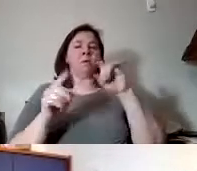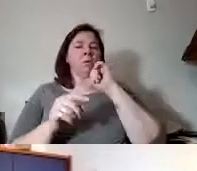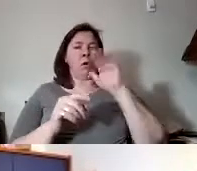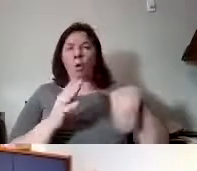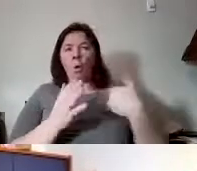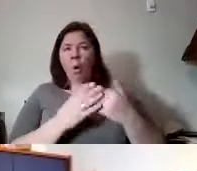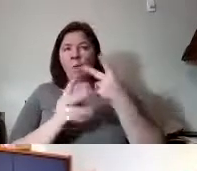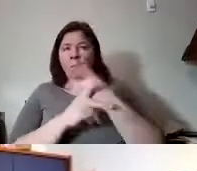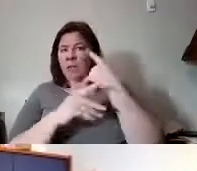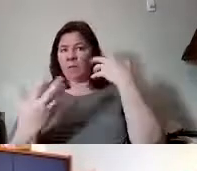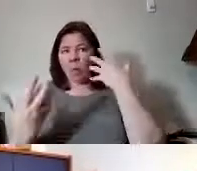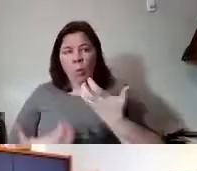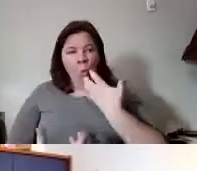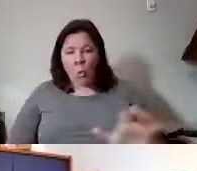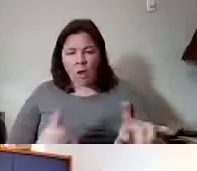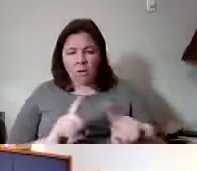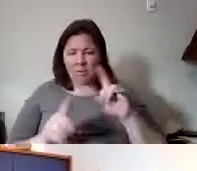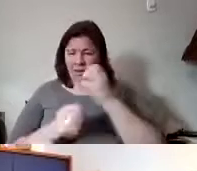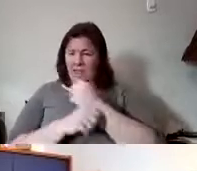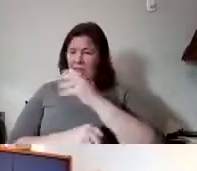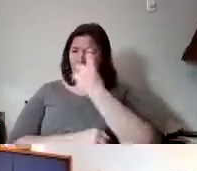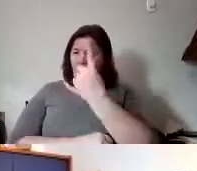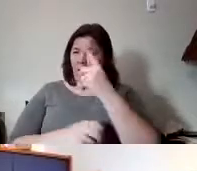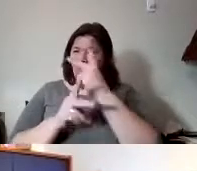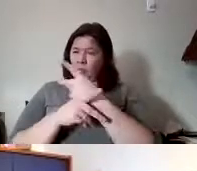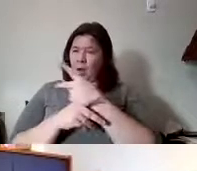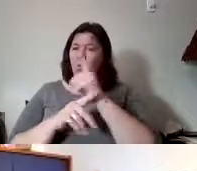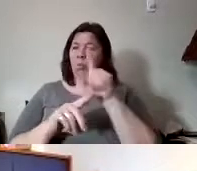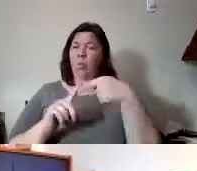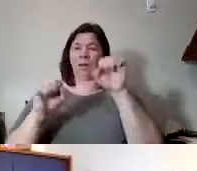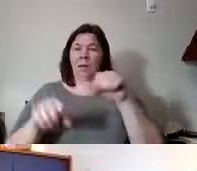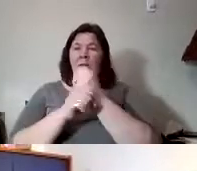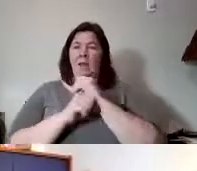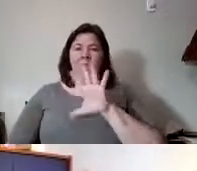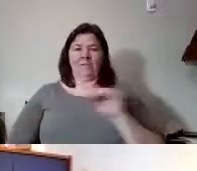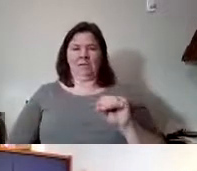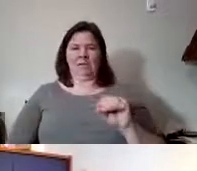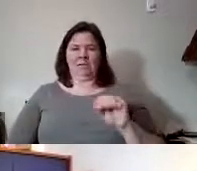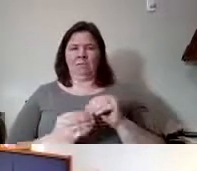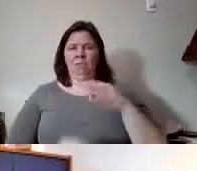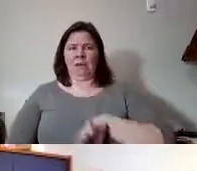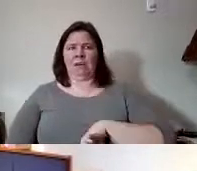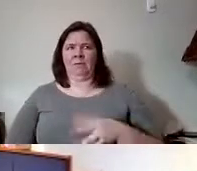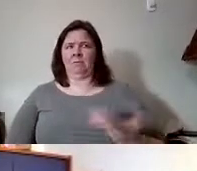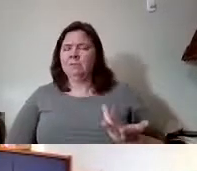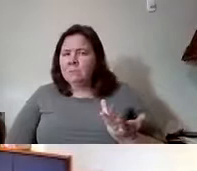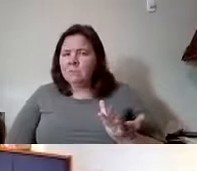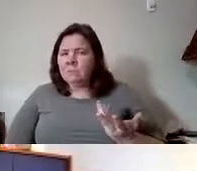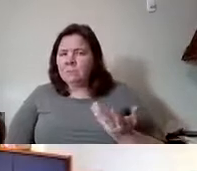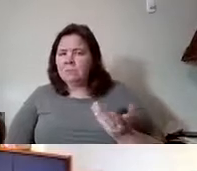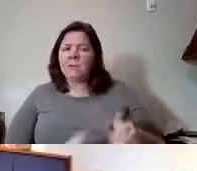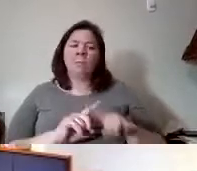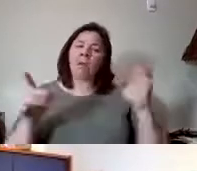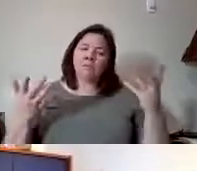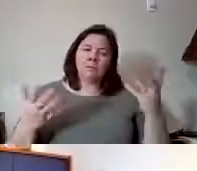get one product when they could get 50. I don't know. Yeah, absolutely. Dr.